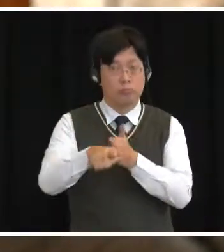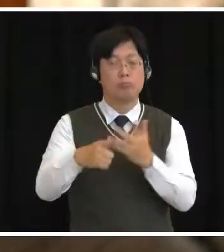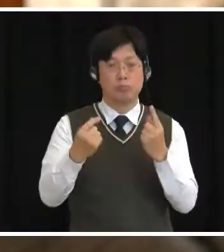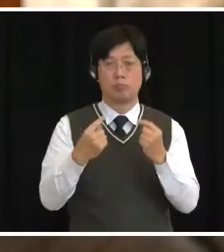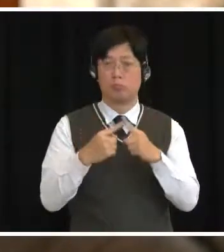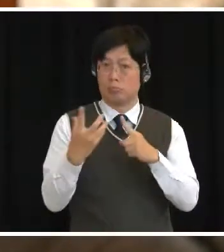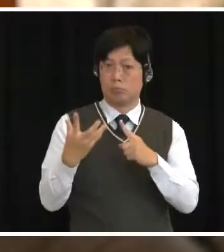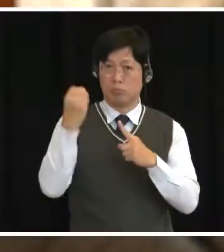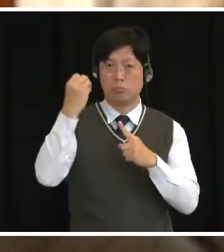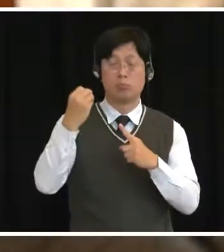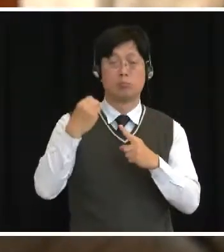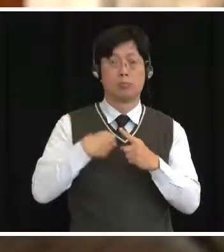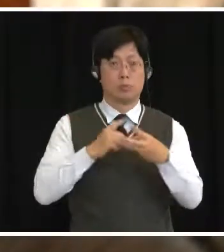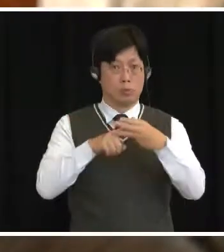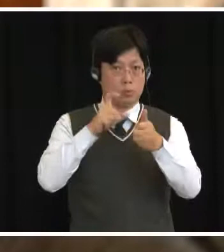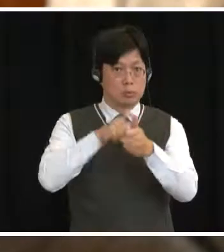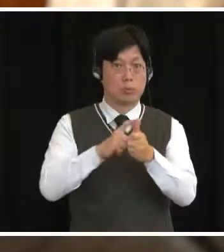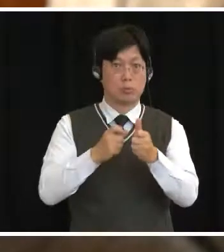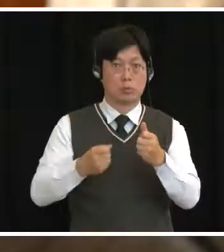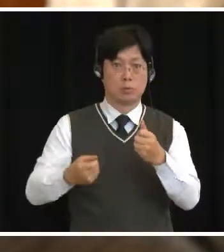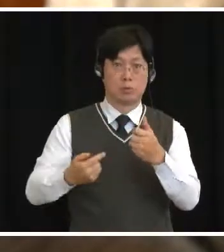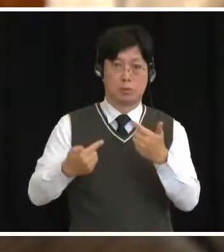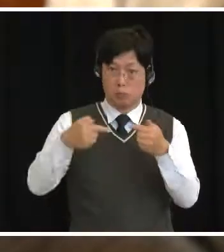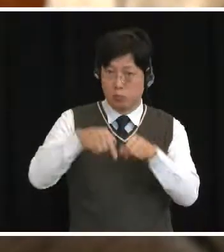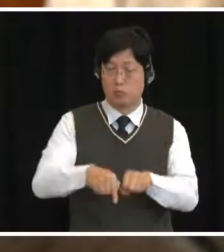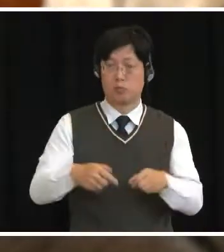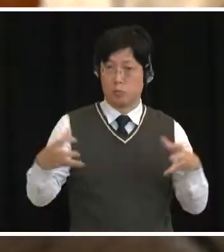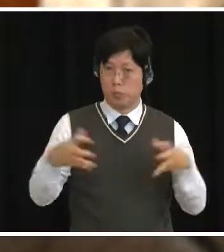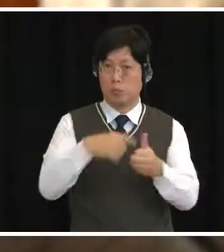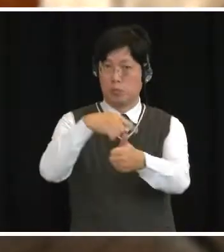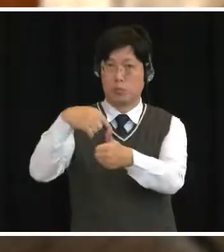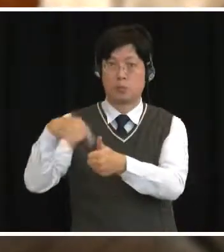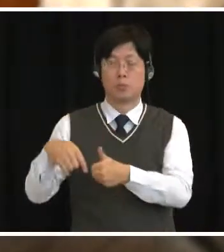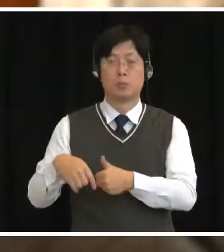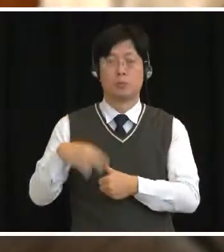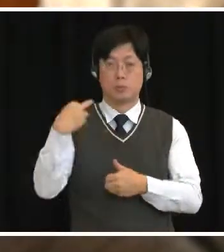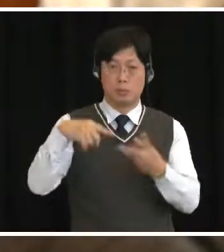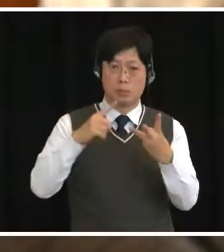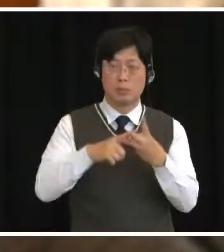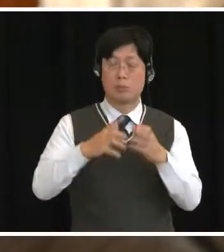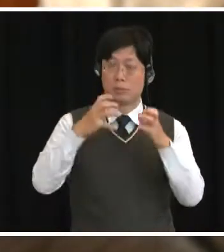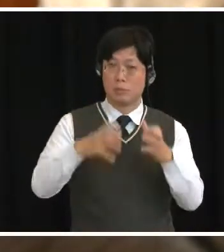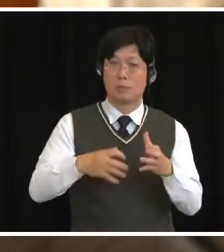the civic and social studies, there are also human rights lessons.